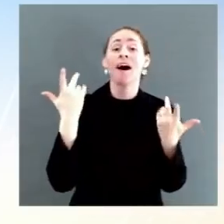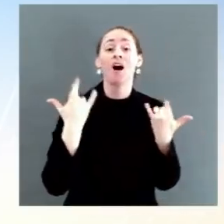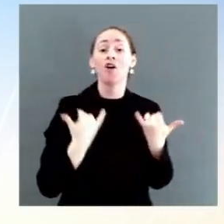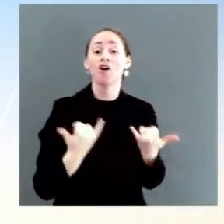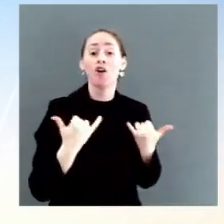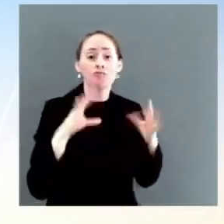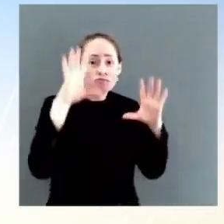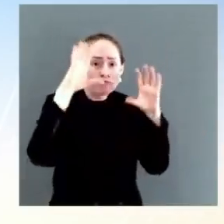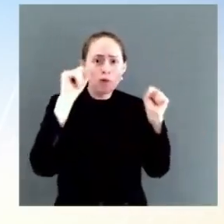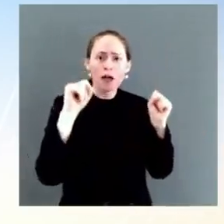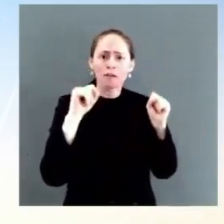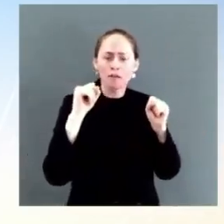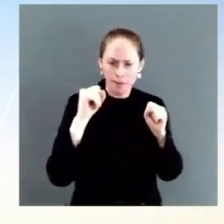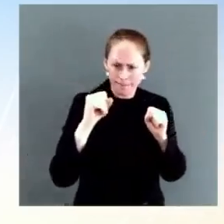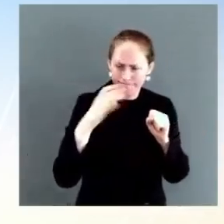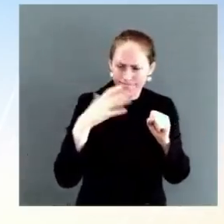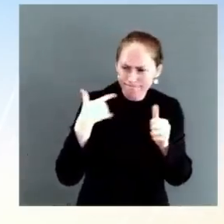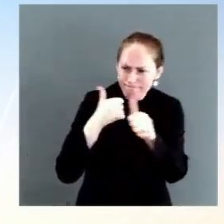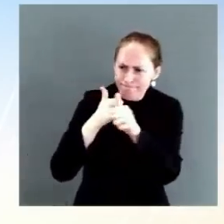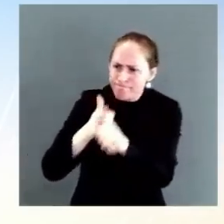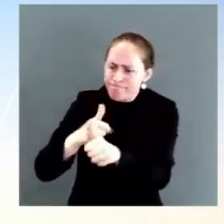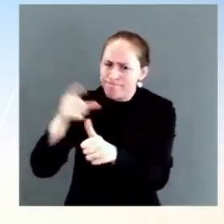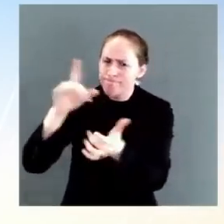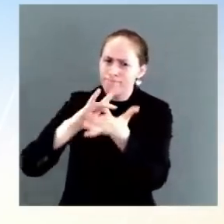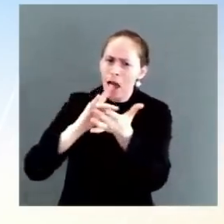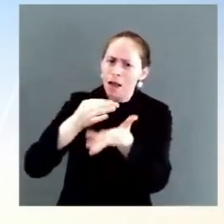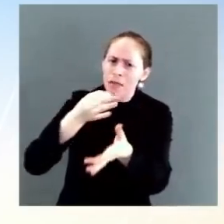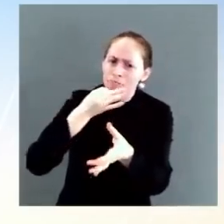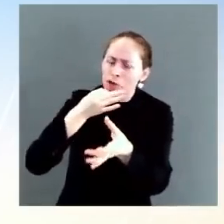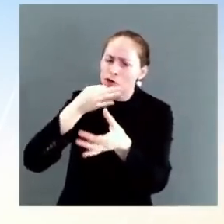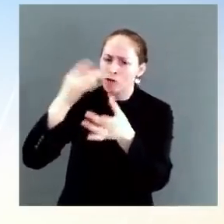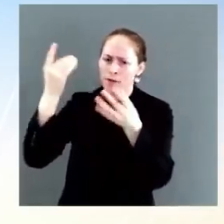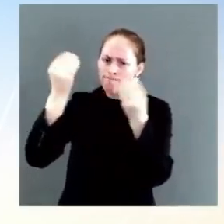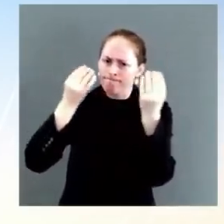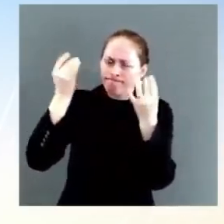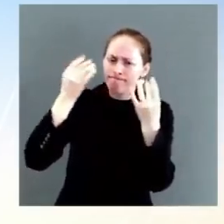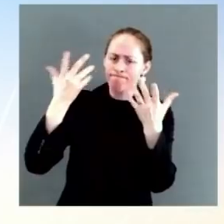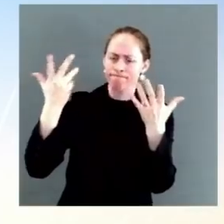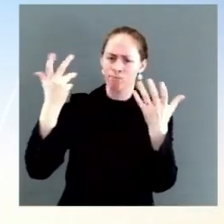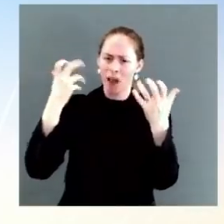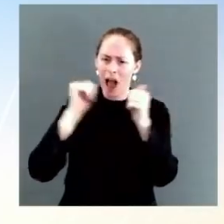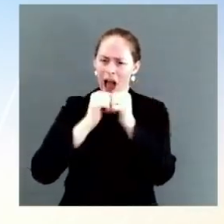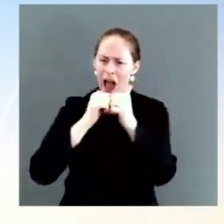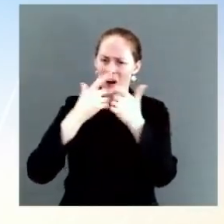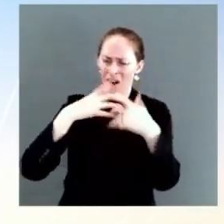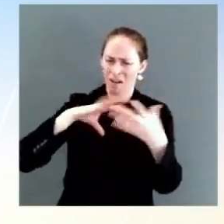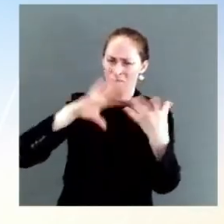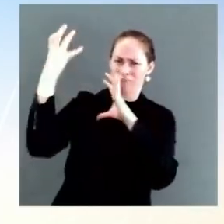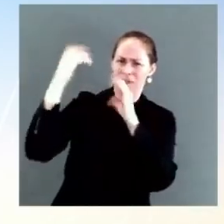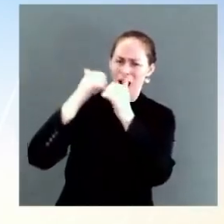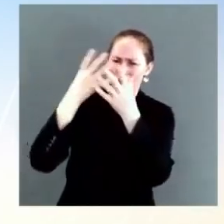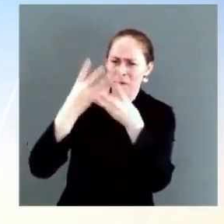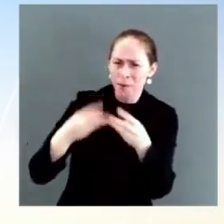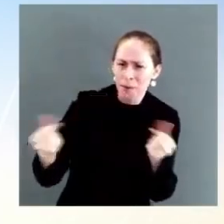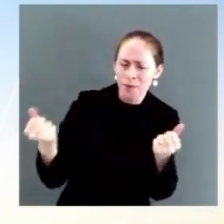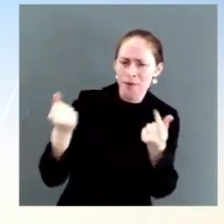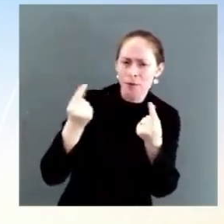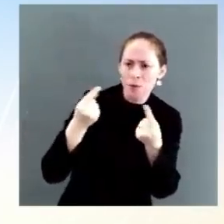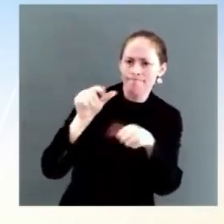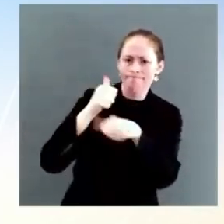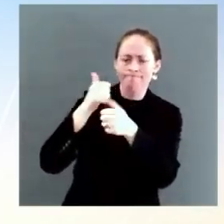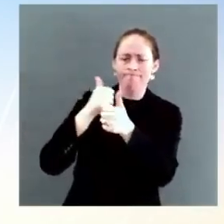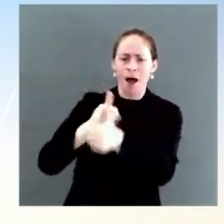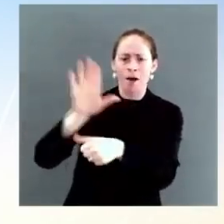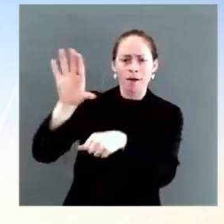the pandemic under control. And I think there's a pretty stark difference between their approaches. Go ahead. Jen, some Democrats have been pushing the president to suspend the federal